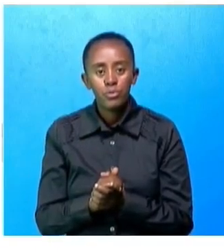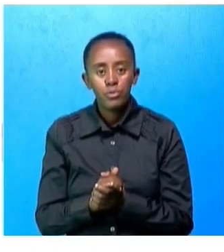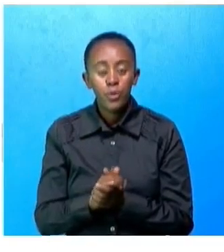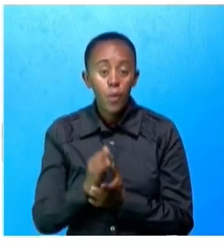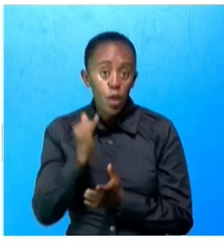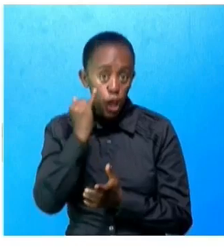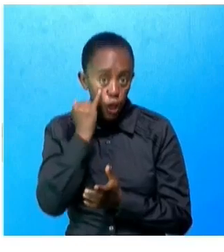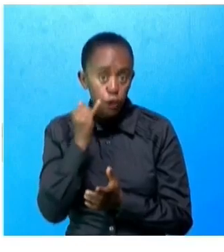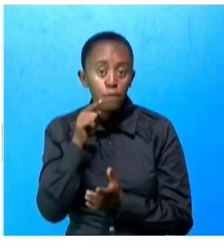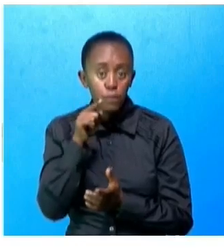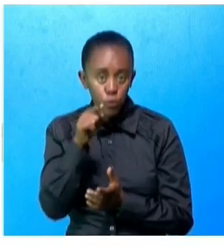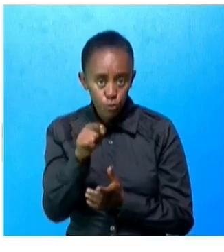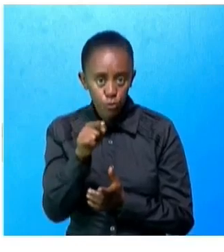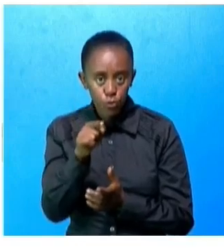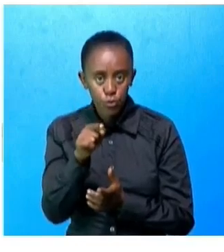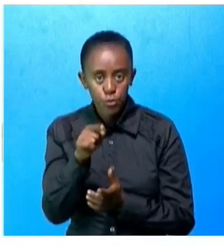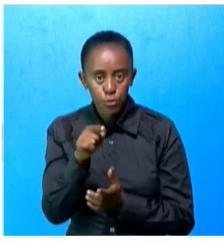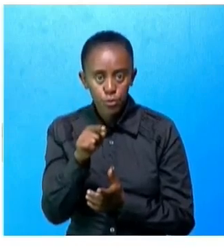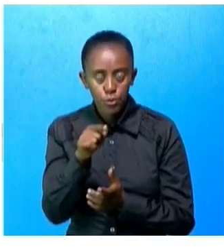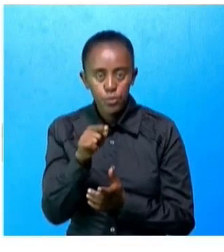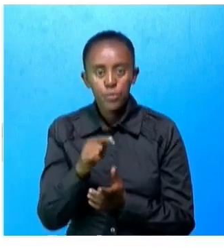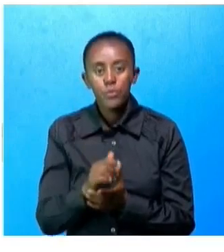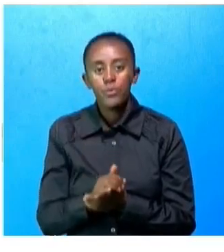if you